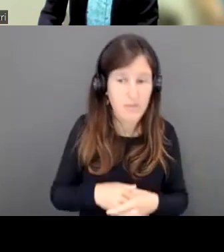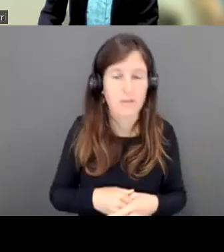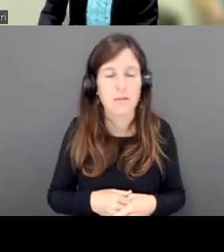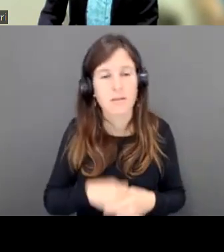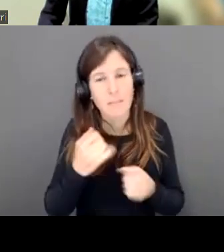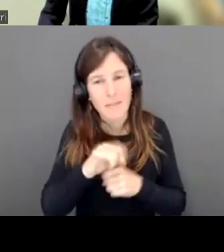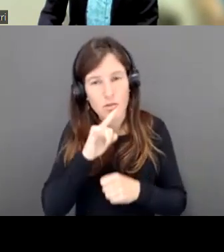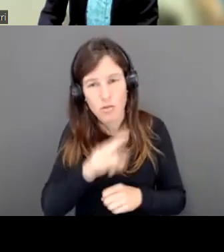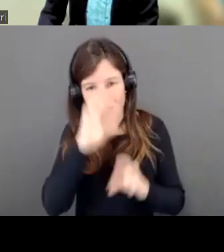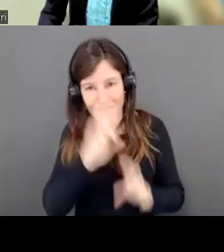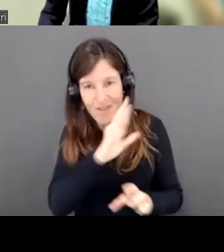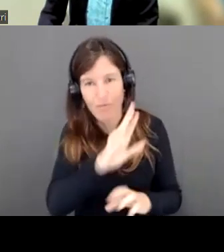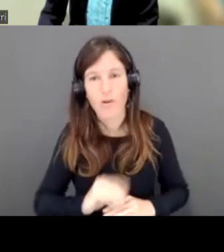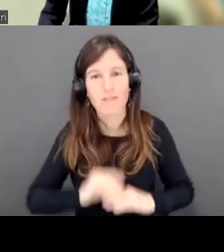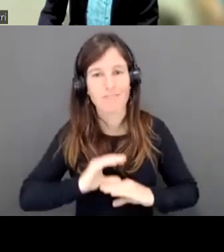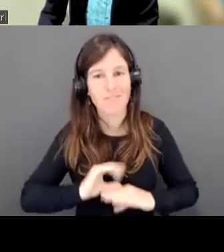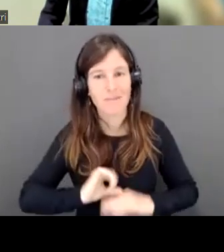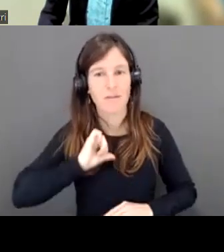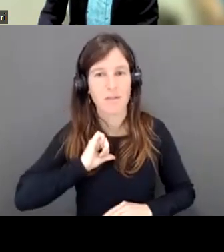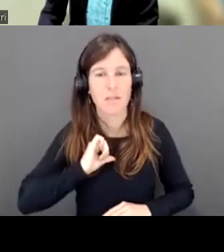them in a way that feels dignified to them.